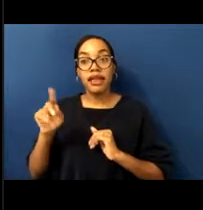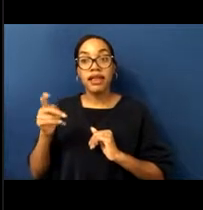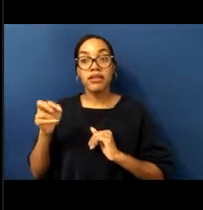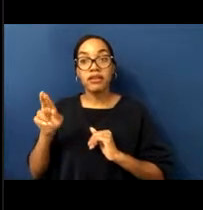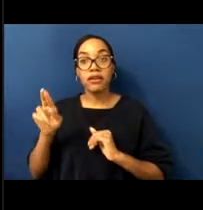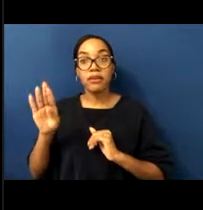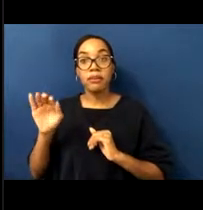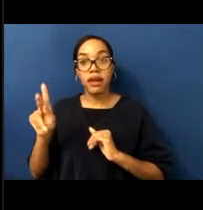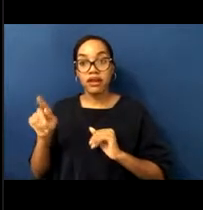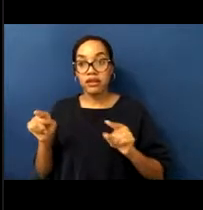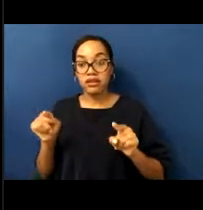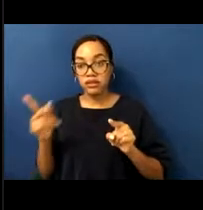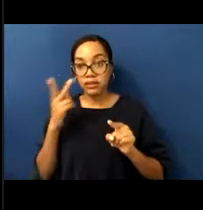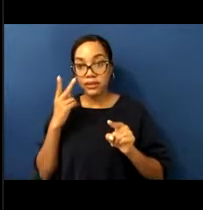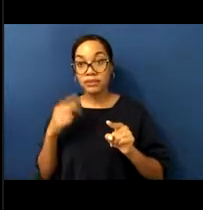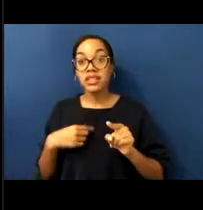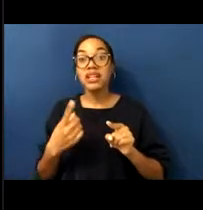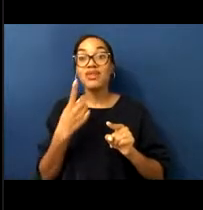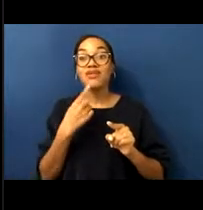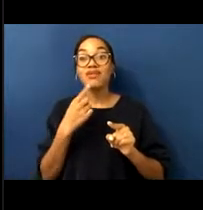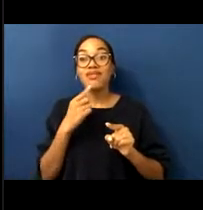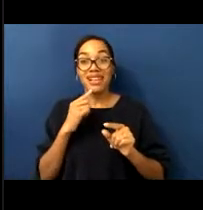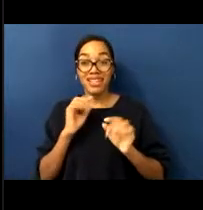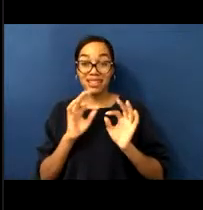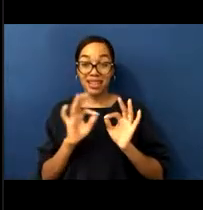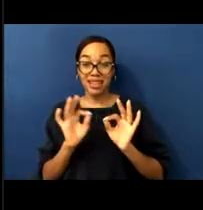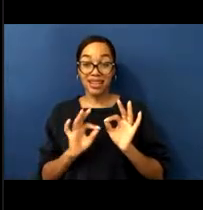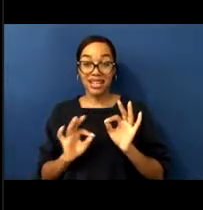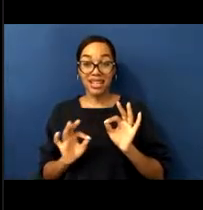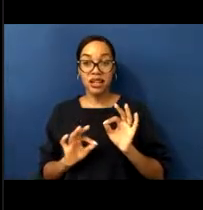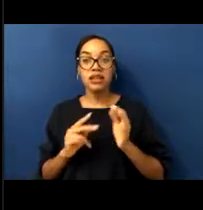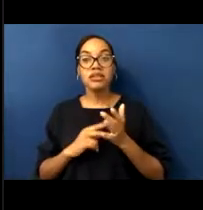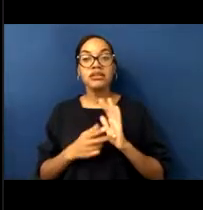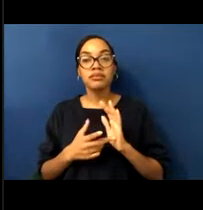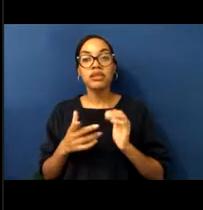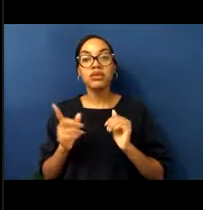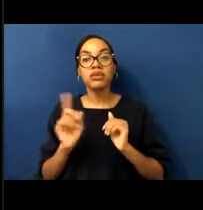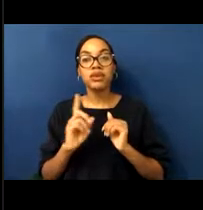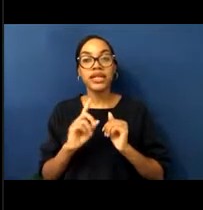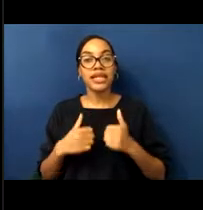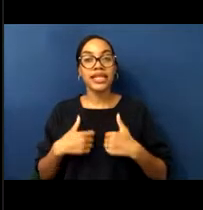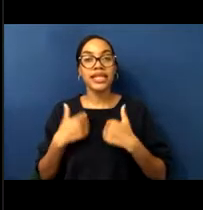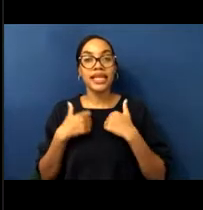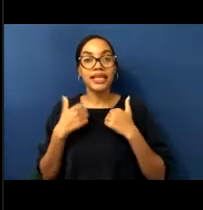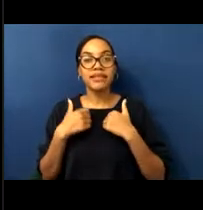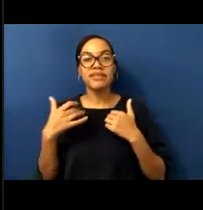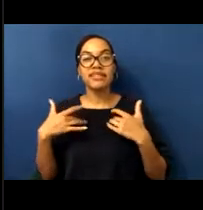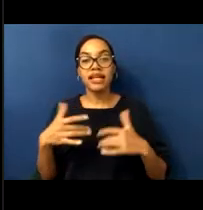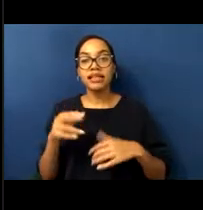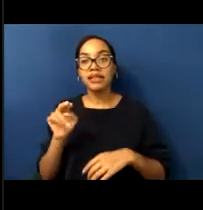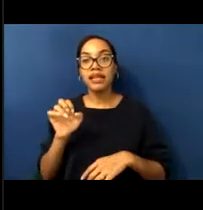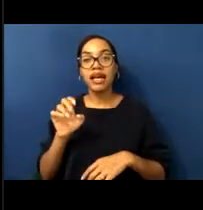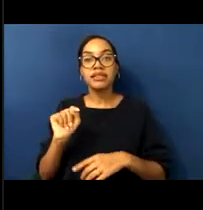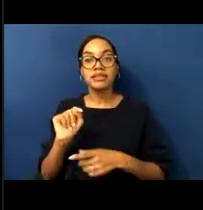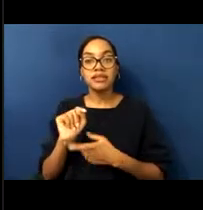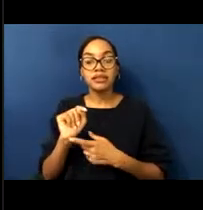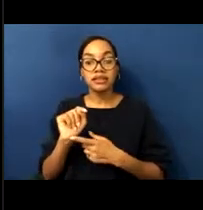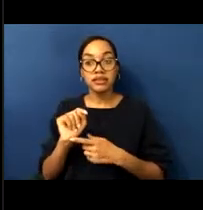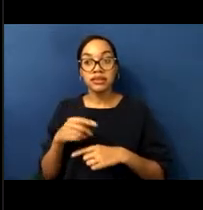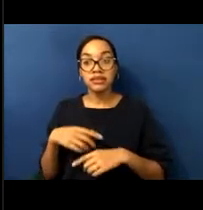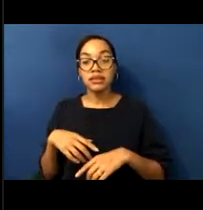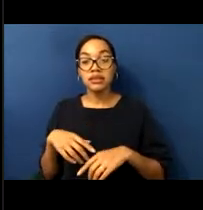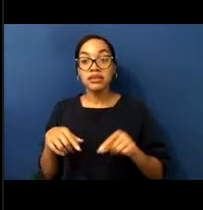these red dots are showing the major nesting locations for loggerhead turtles on the left and leatherback turtles on the right. The dark blue